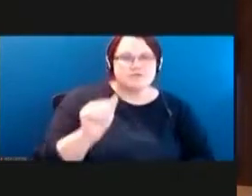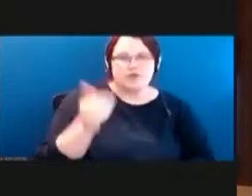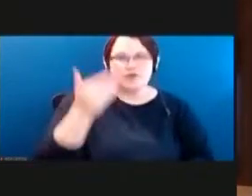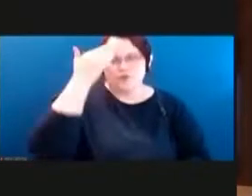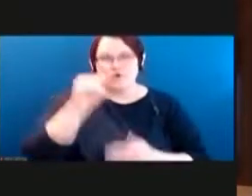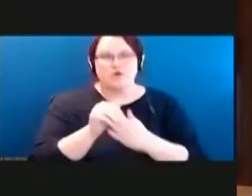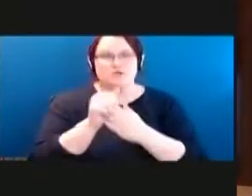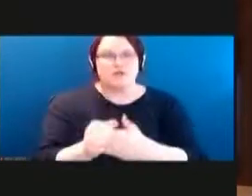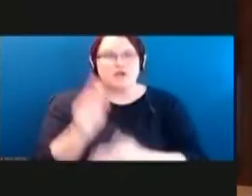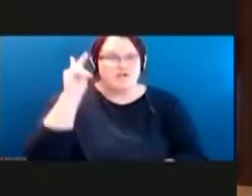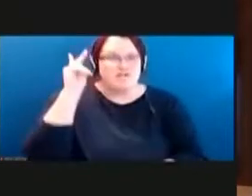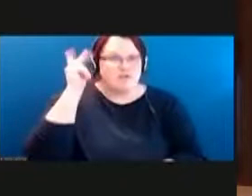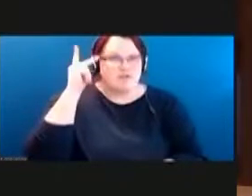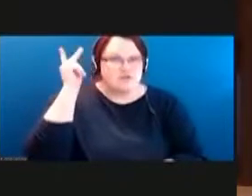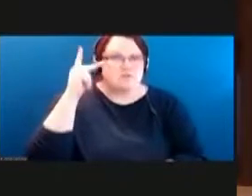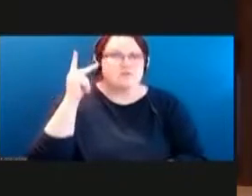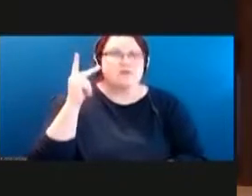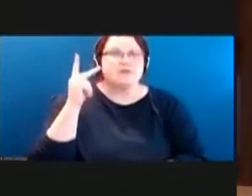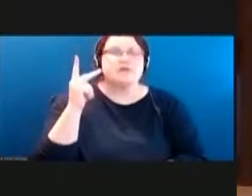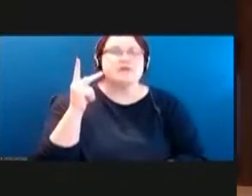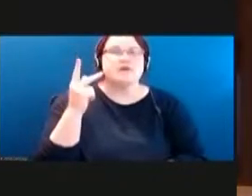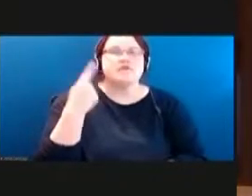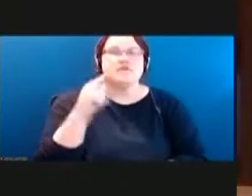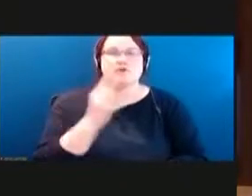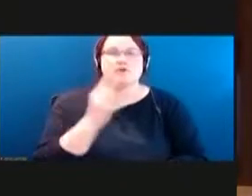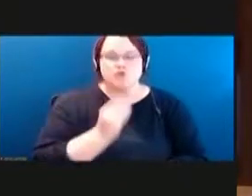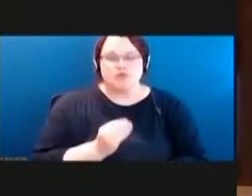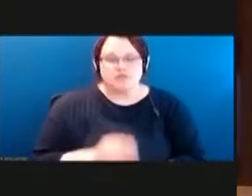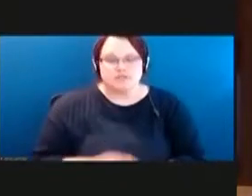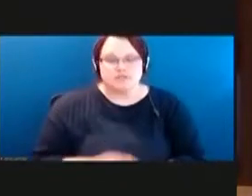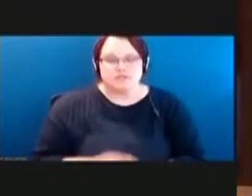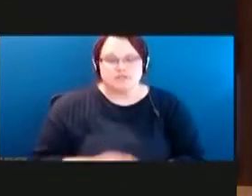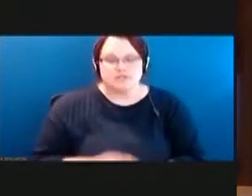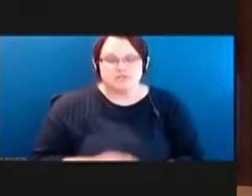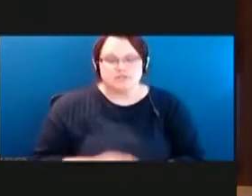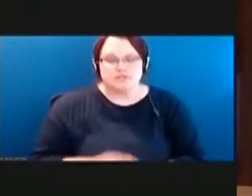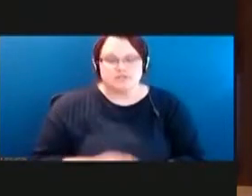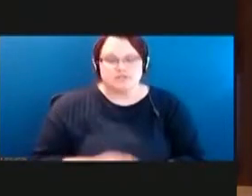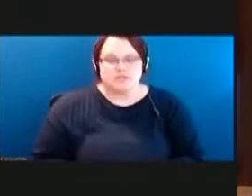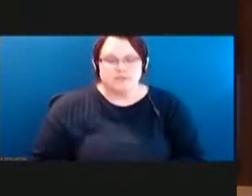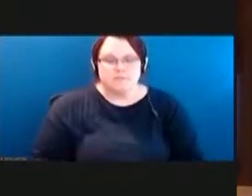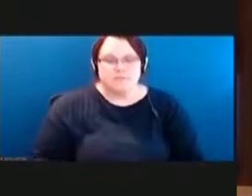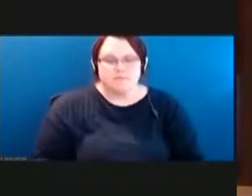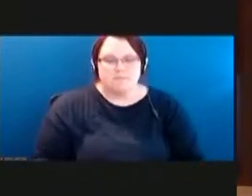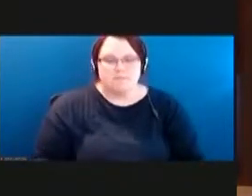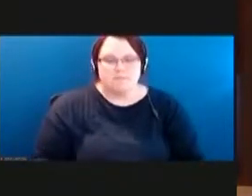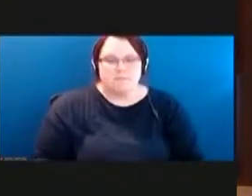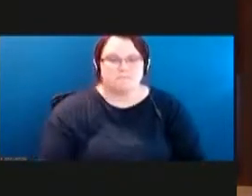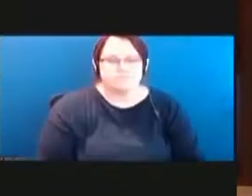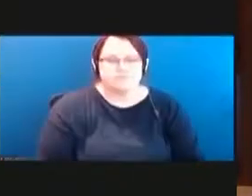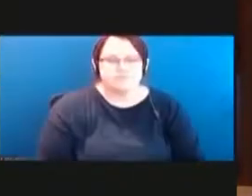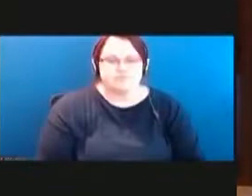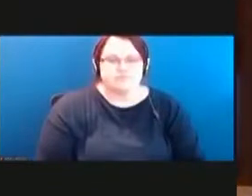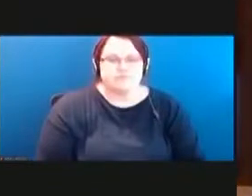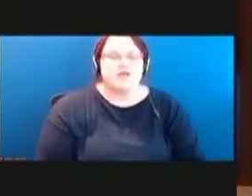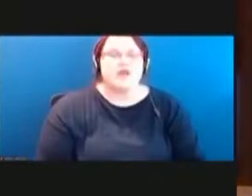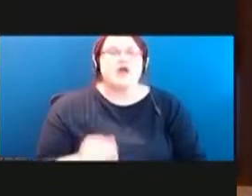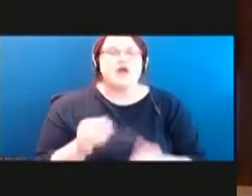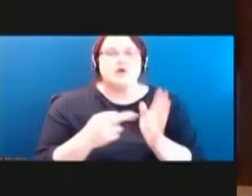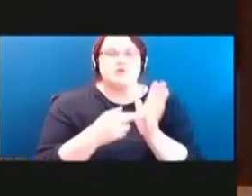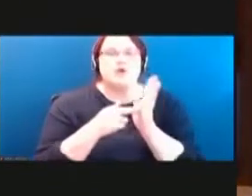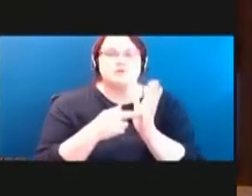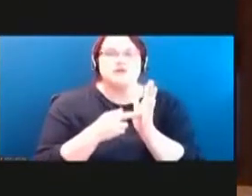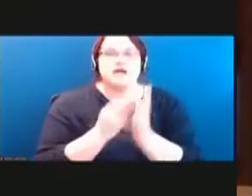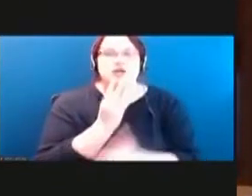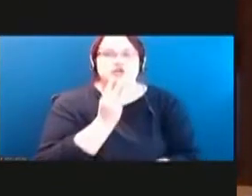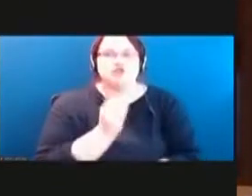and practice of Reform Judaism. As the leading congregation in Pittsburgh, it represented Judaism in the